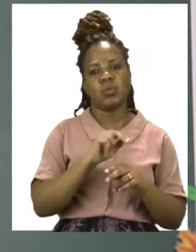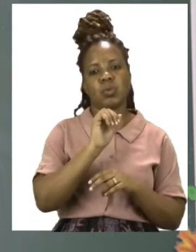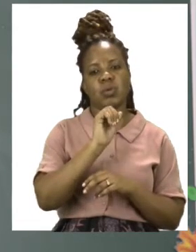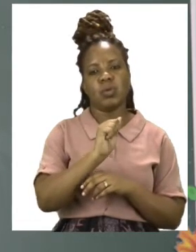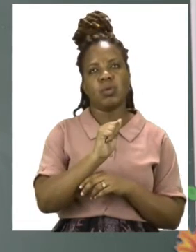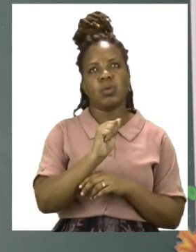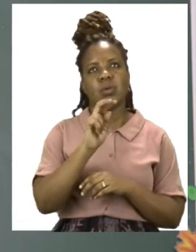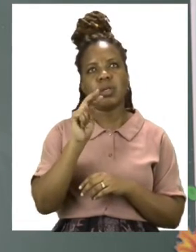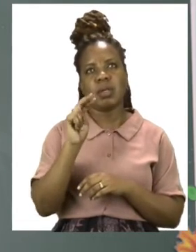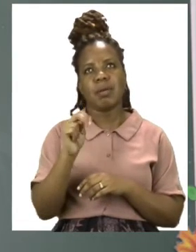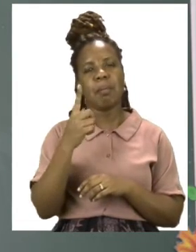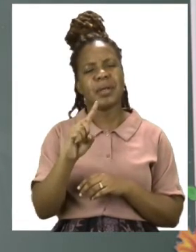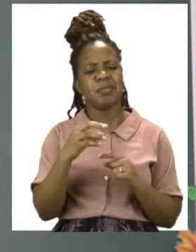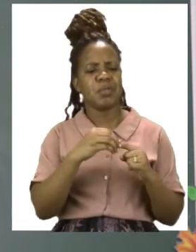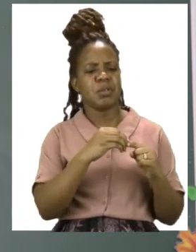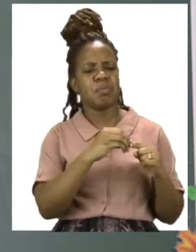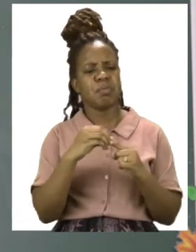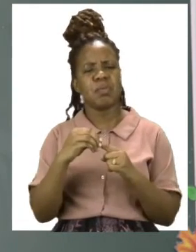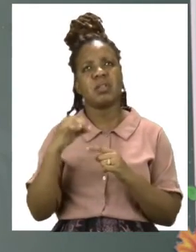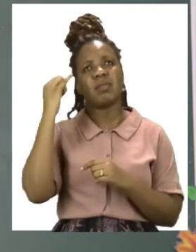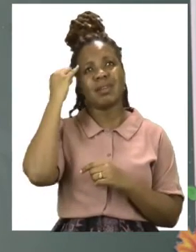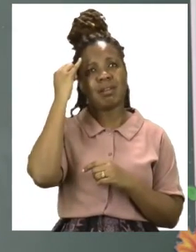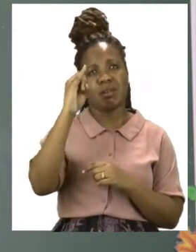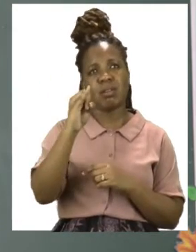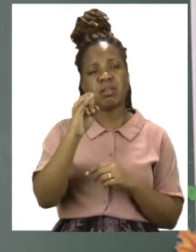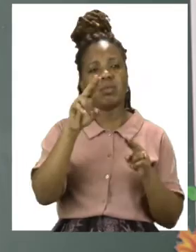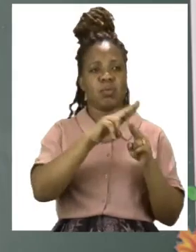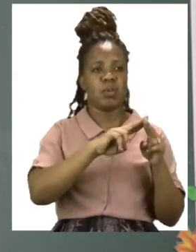the word the. So now that we